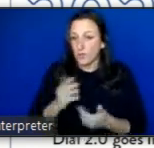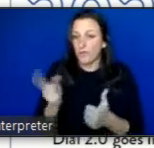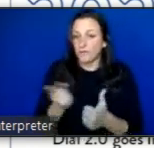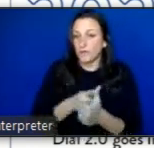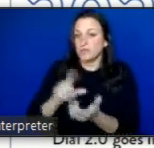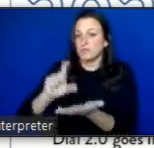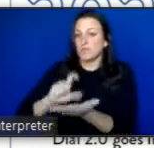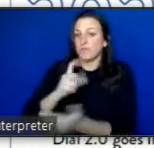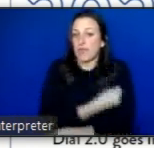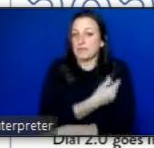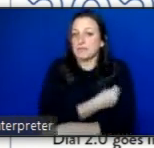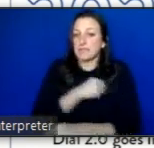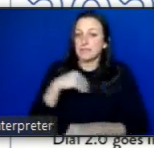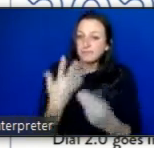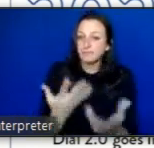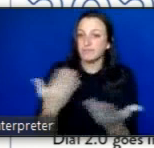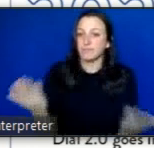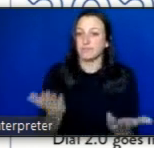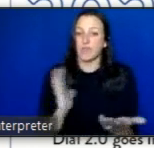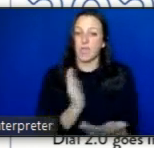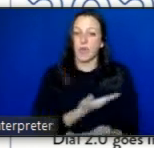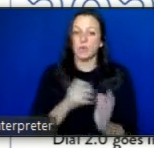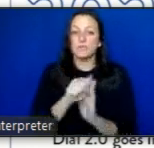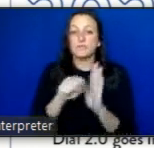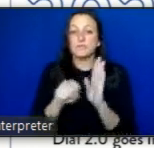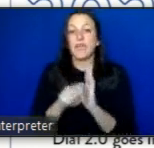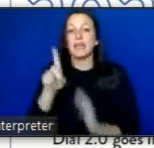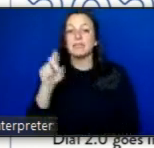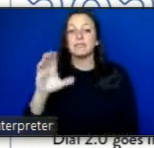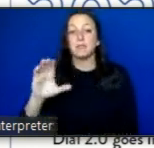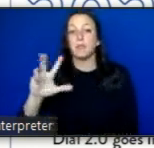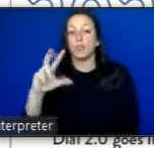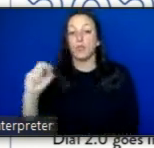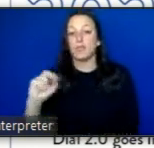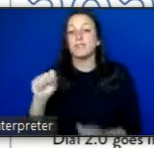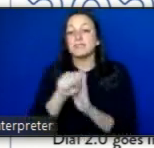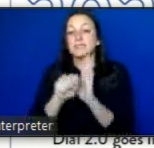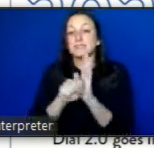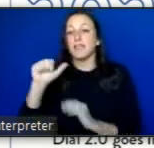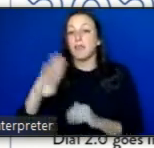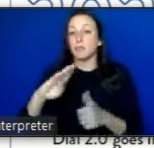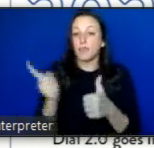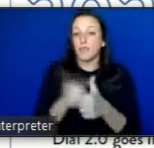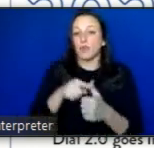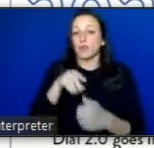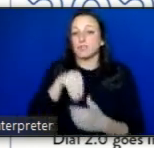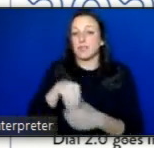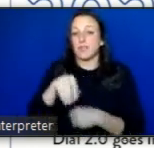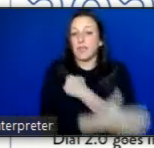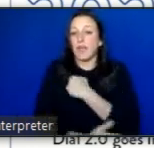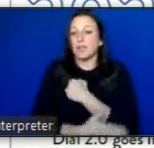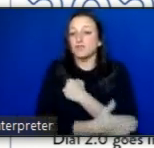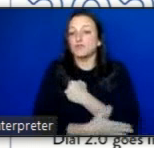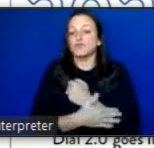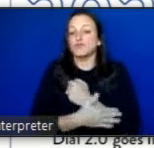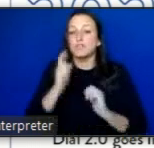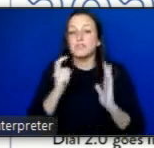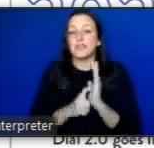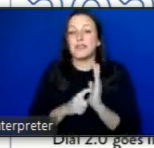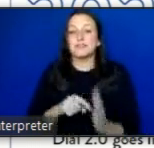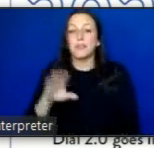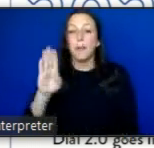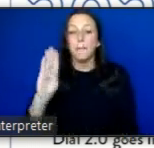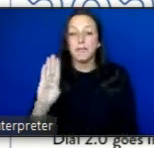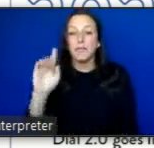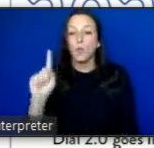state. December 30th, the state lab was the first in the country to detect the B.1.1.7 variant case. And